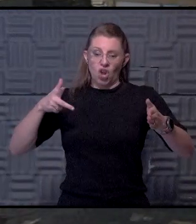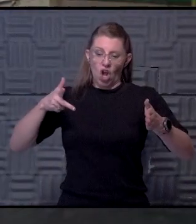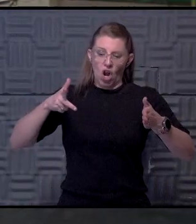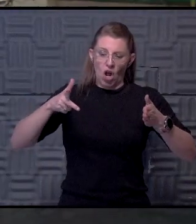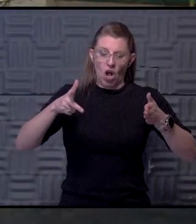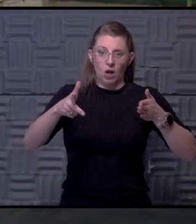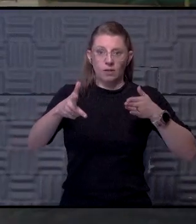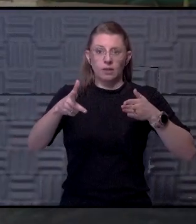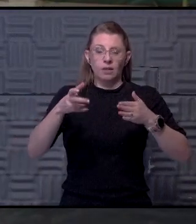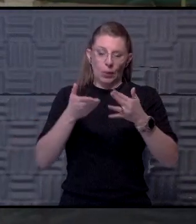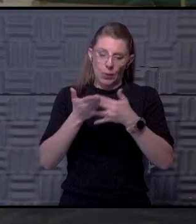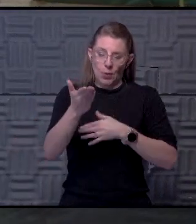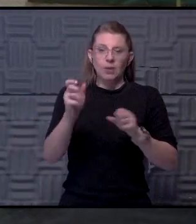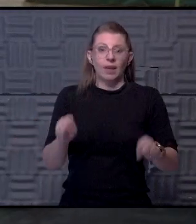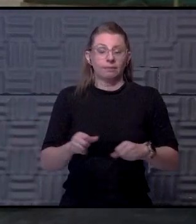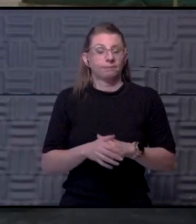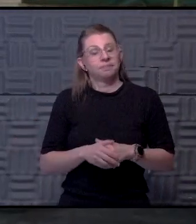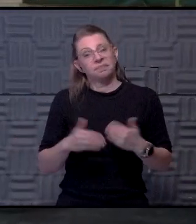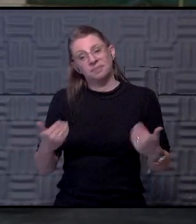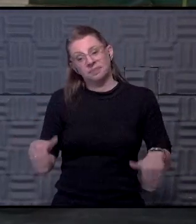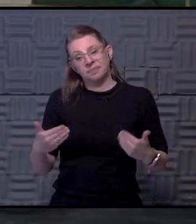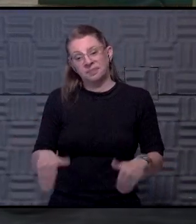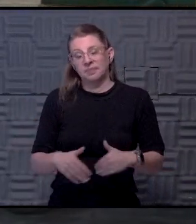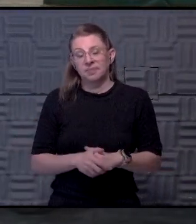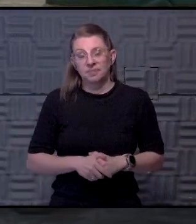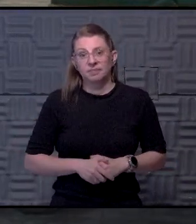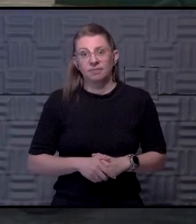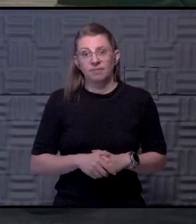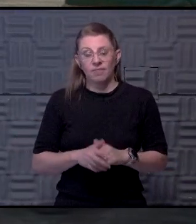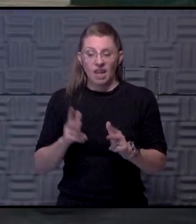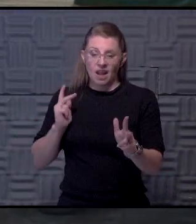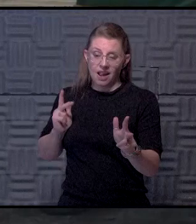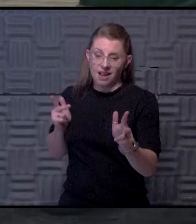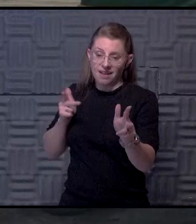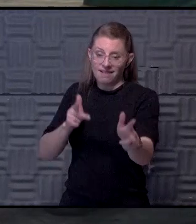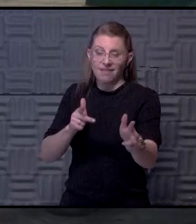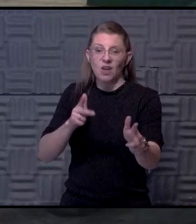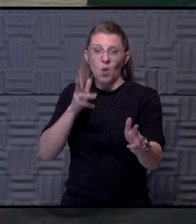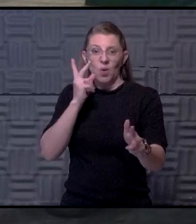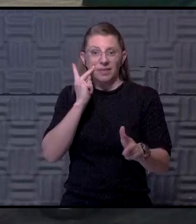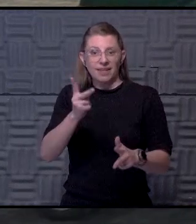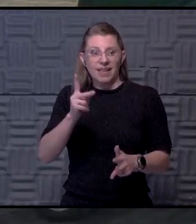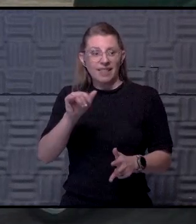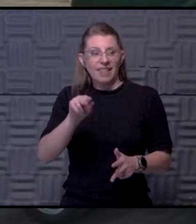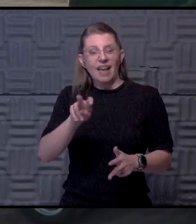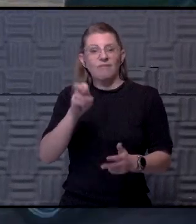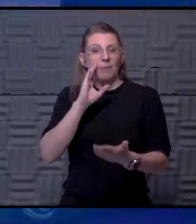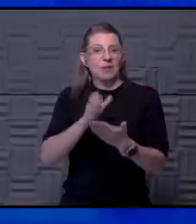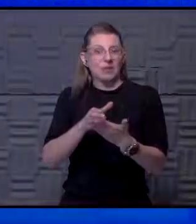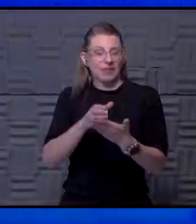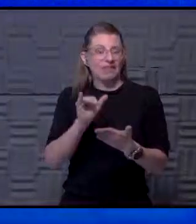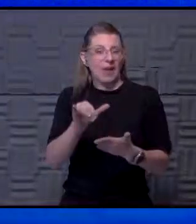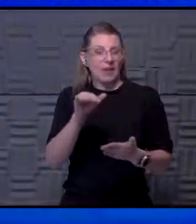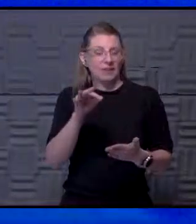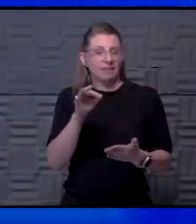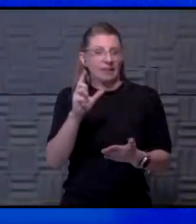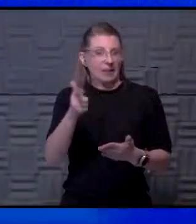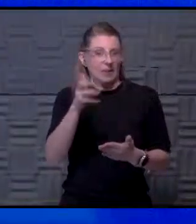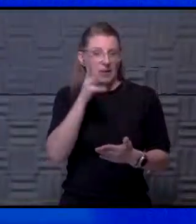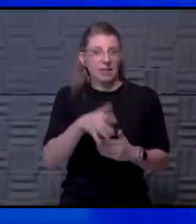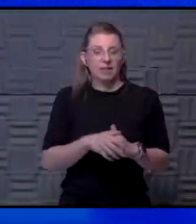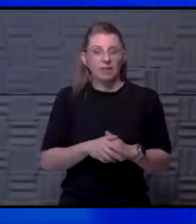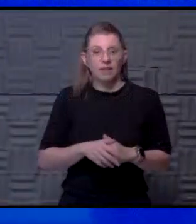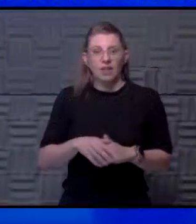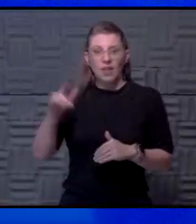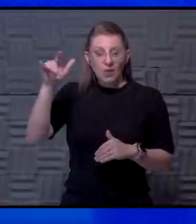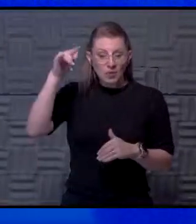pretty impressive caravan, and we'll be seeing some live pictures of that. Yeah, cool. Can't wait to see that. Love seeing the drone